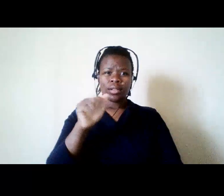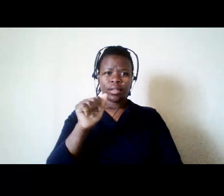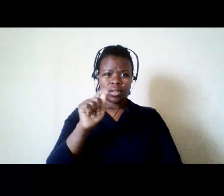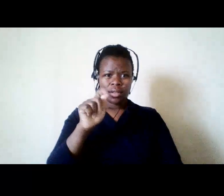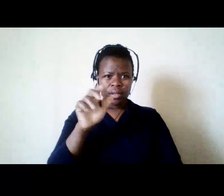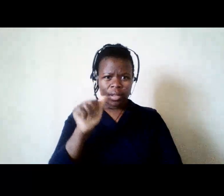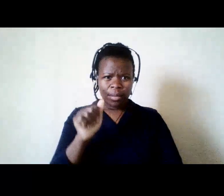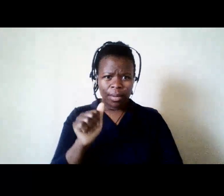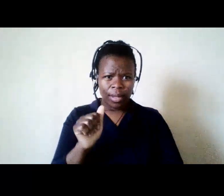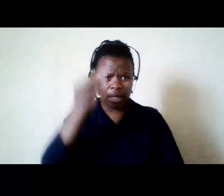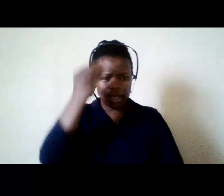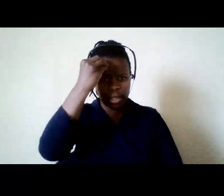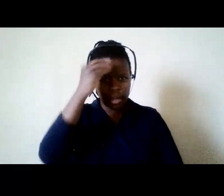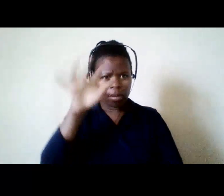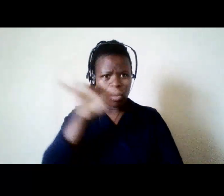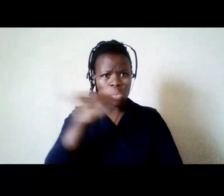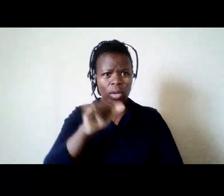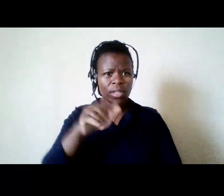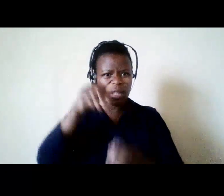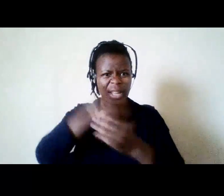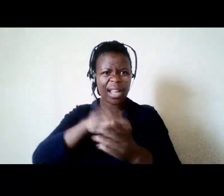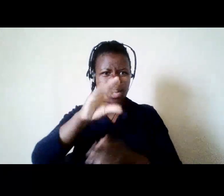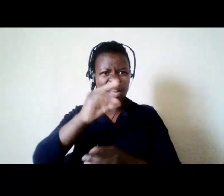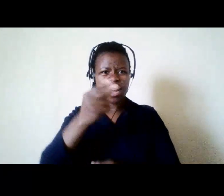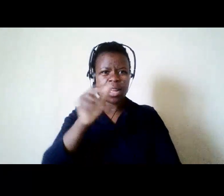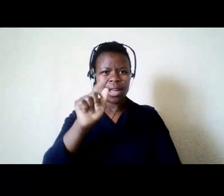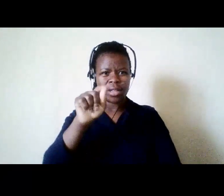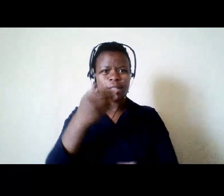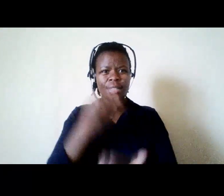or do you want me to read what is in the chat first and then you come in?